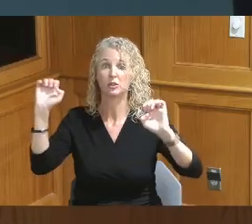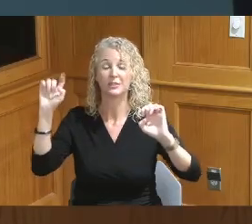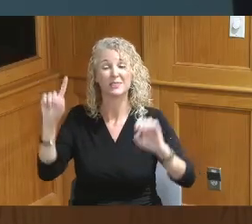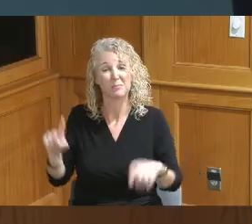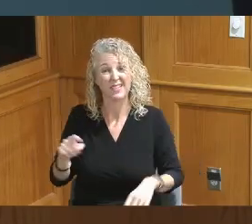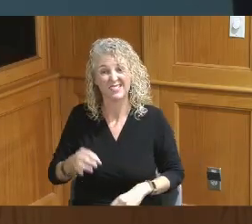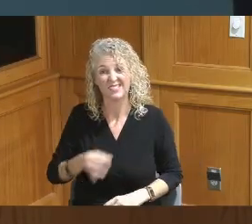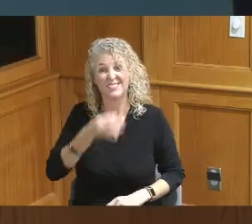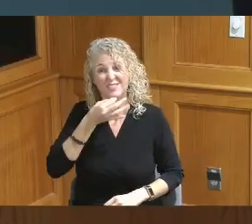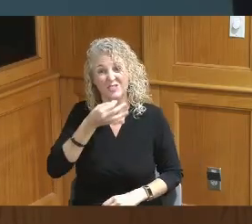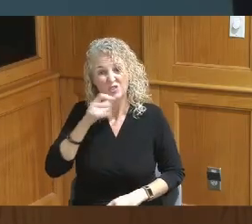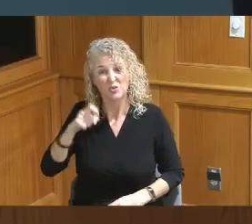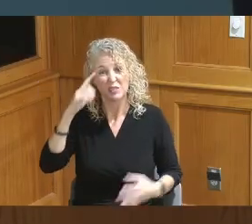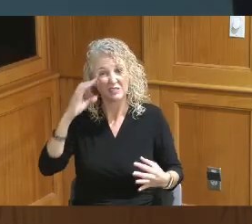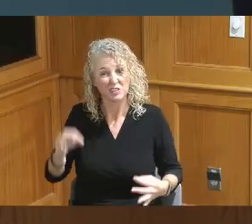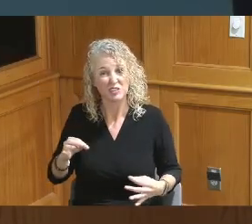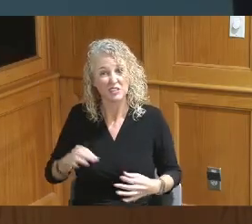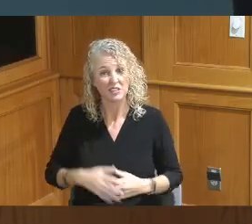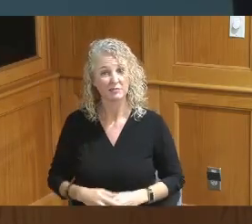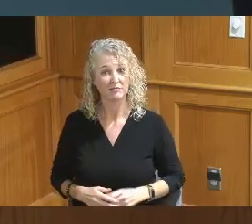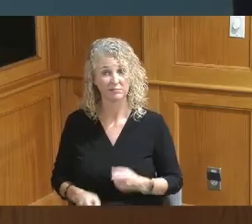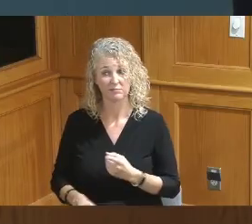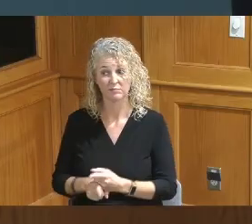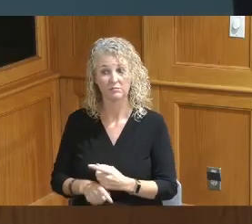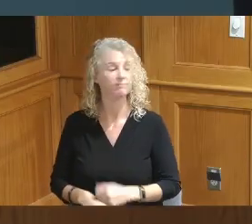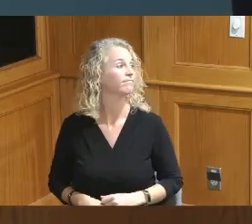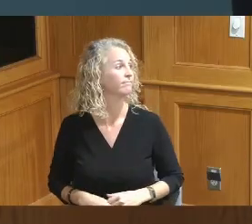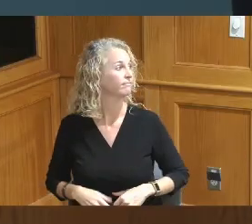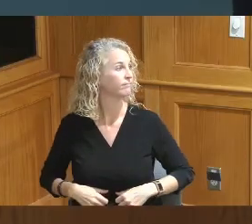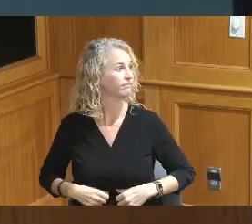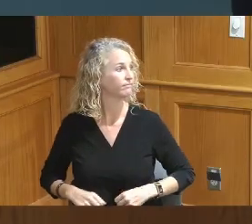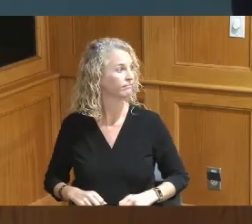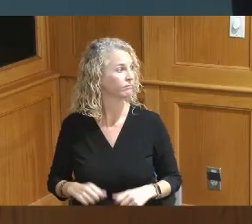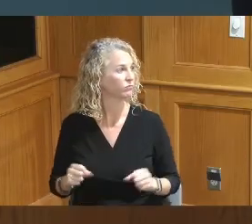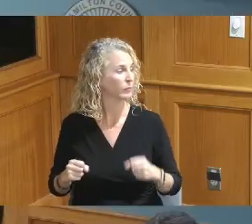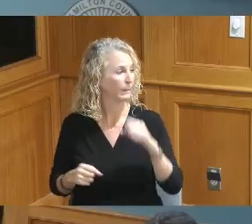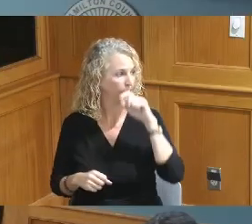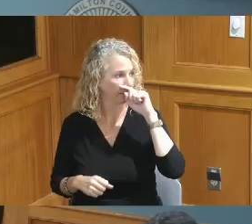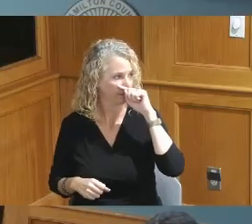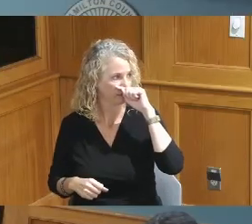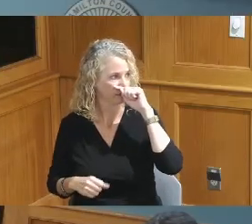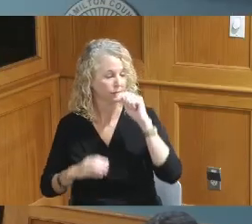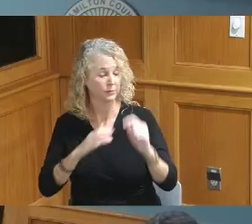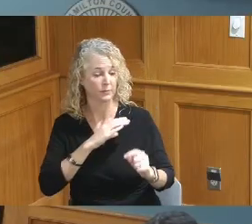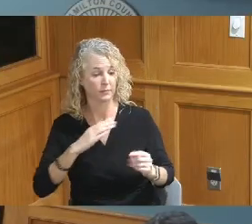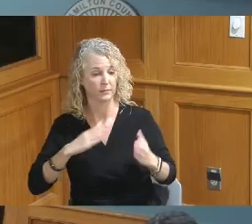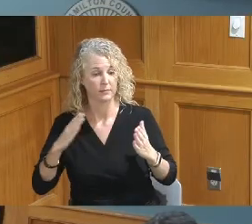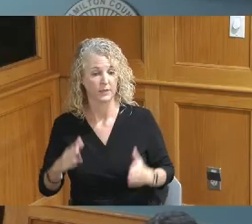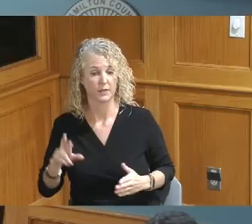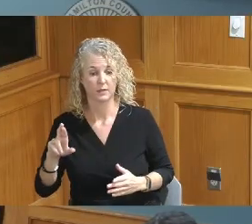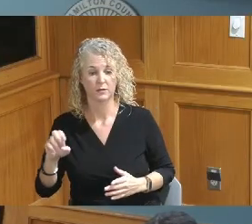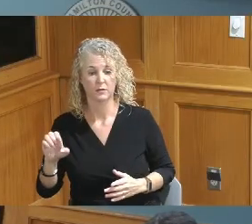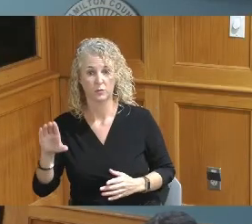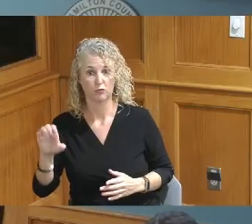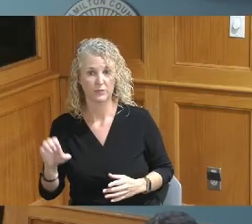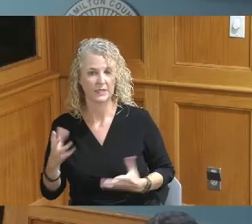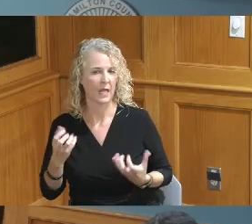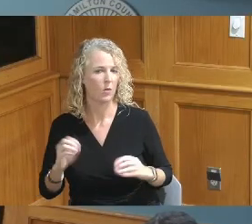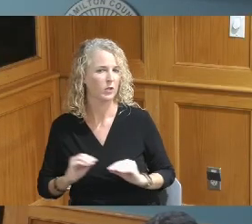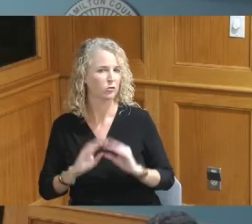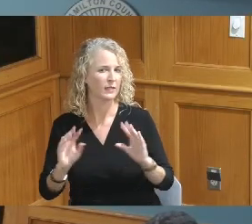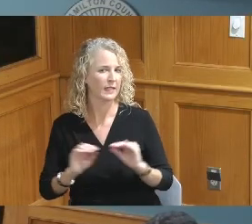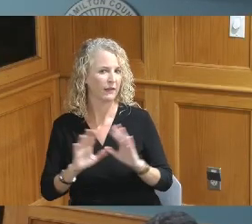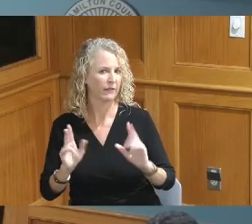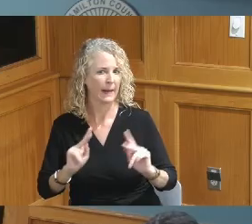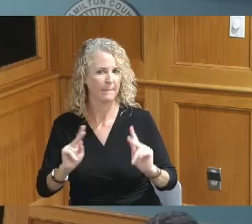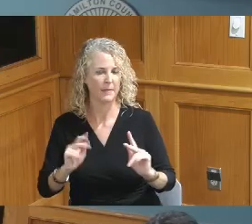point we need to make a decision here, right? Yeah, Commissioner. Yeah. I just want to clarify some